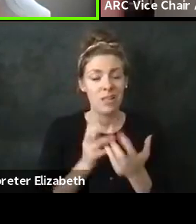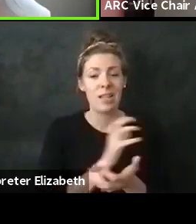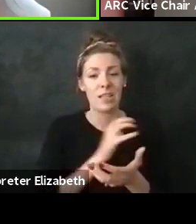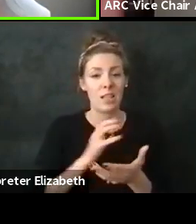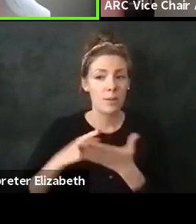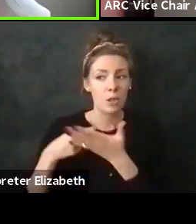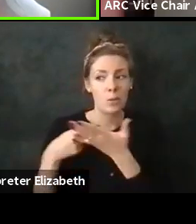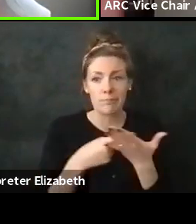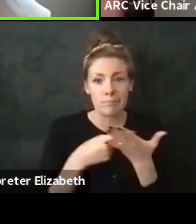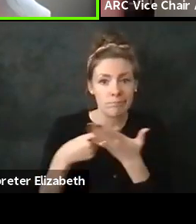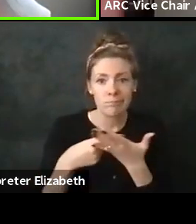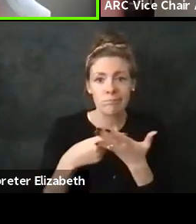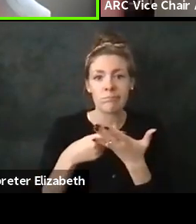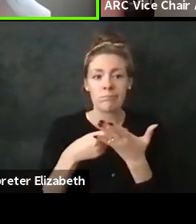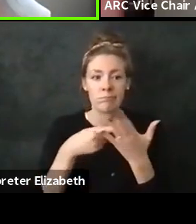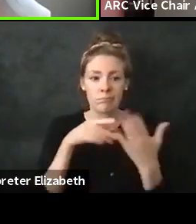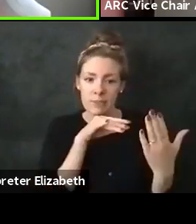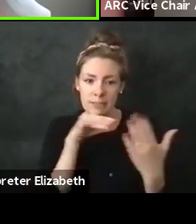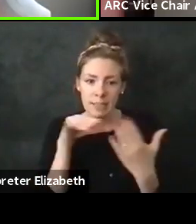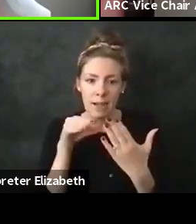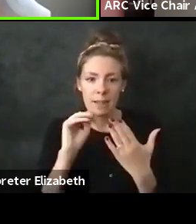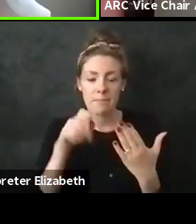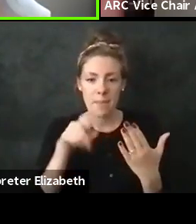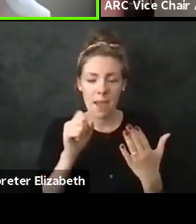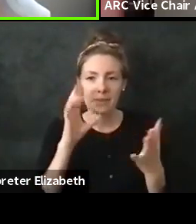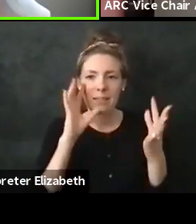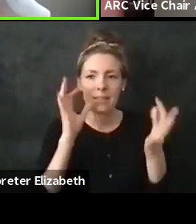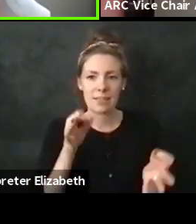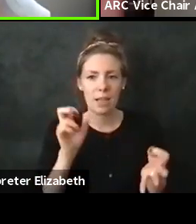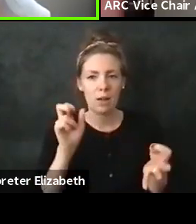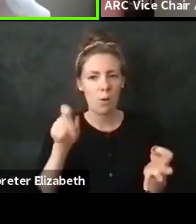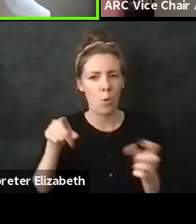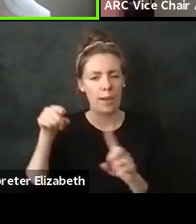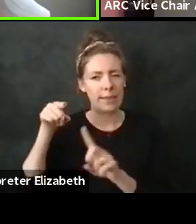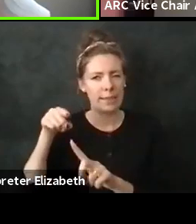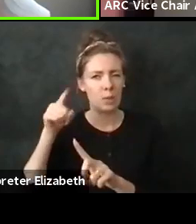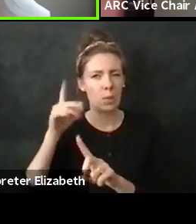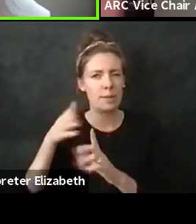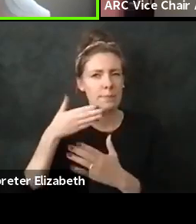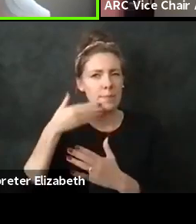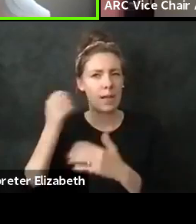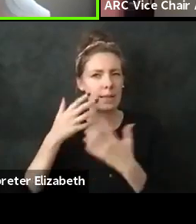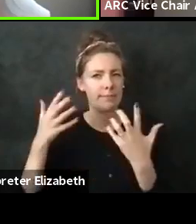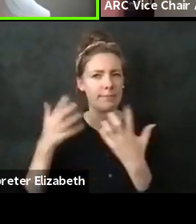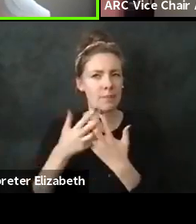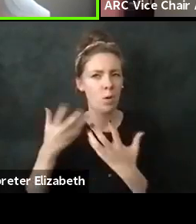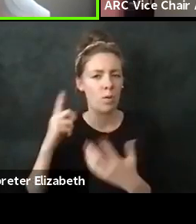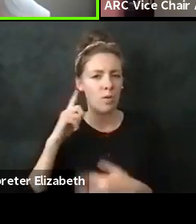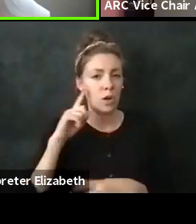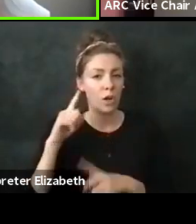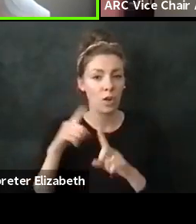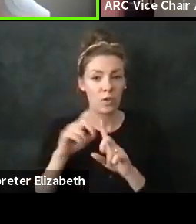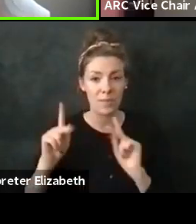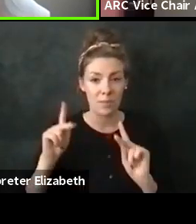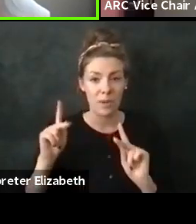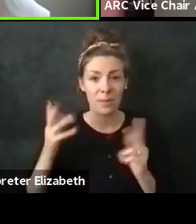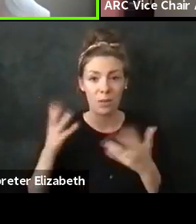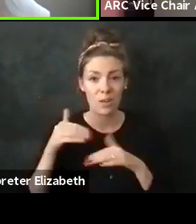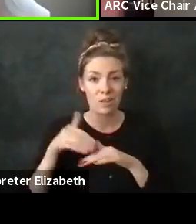deliberate and look at the maps and decide, okay, this one we think best meets what we've heard from the public and what's been